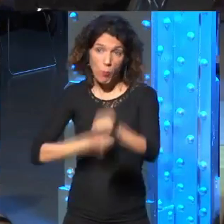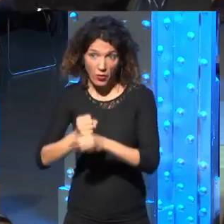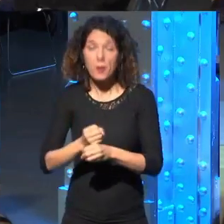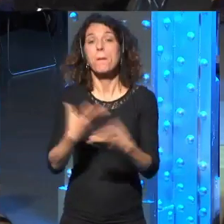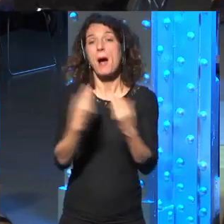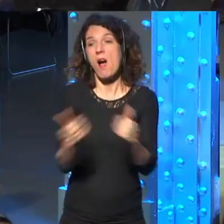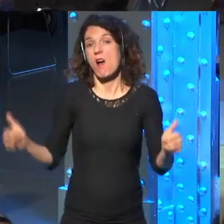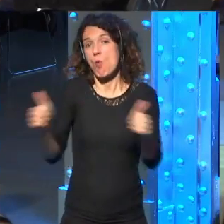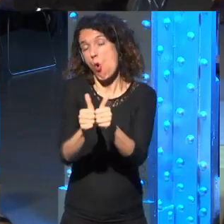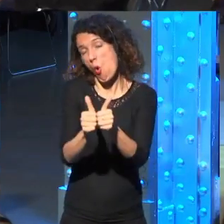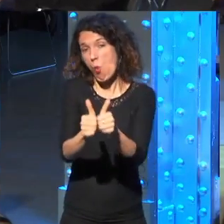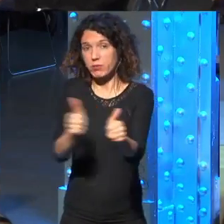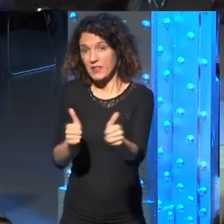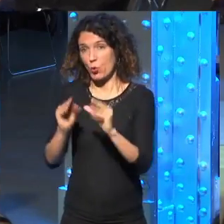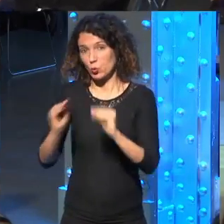Those